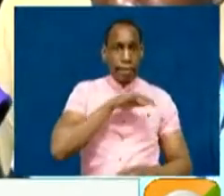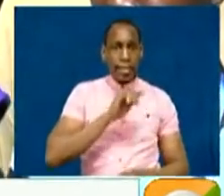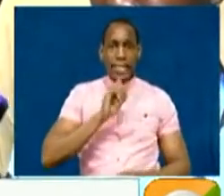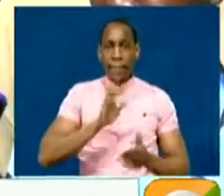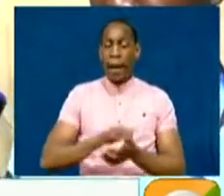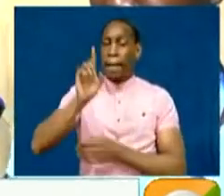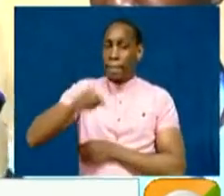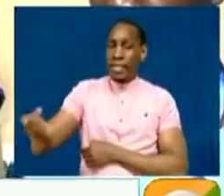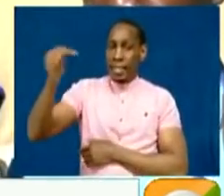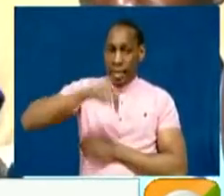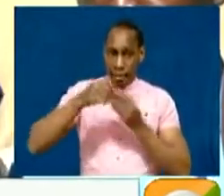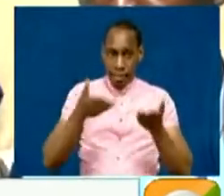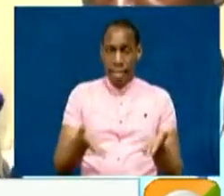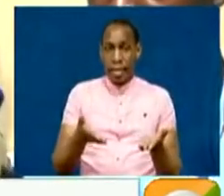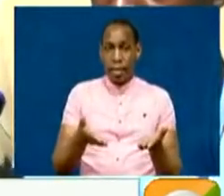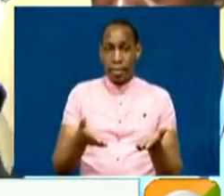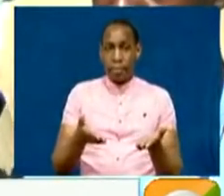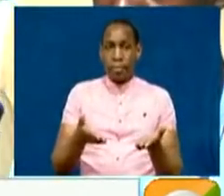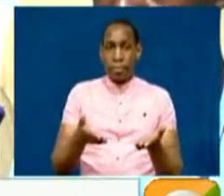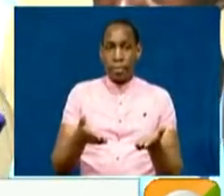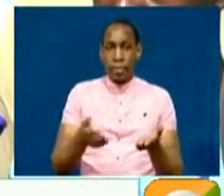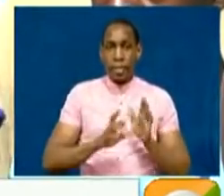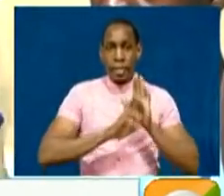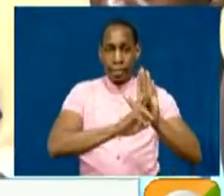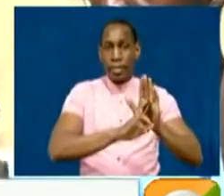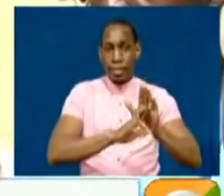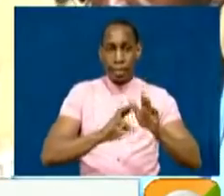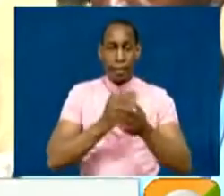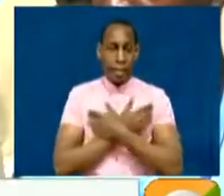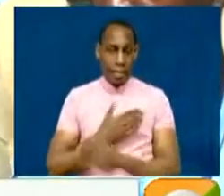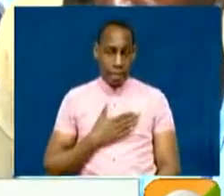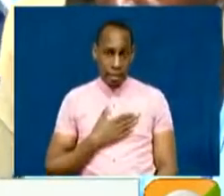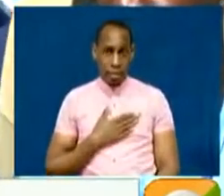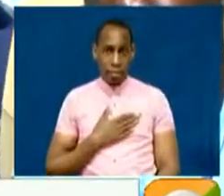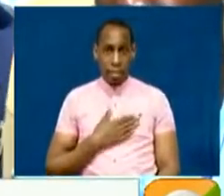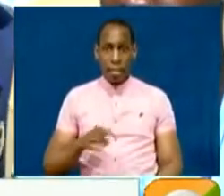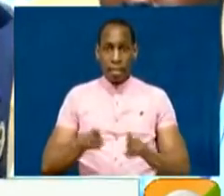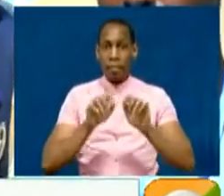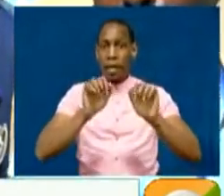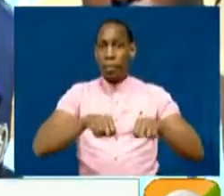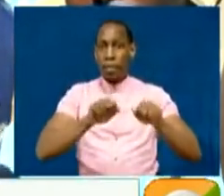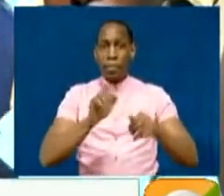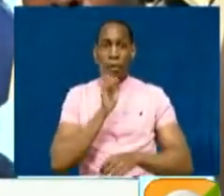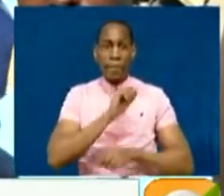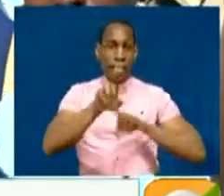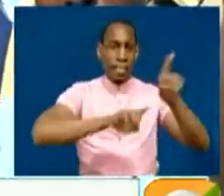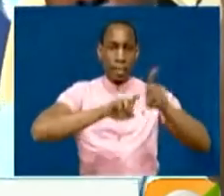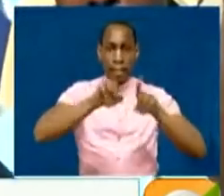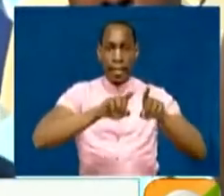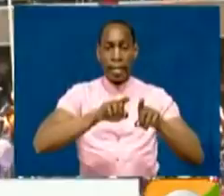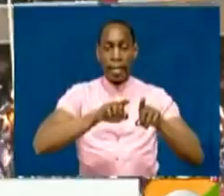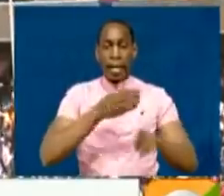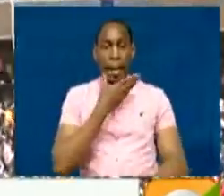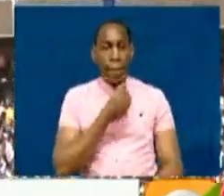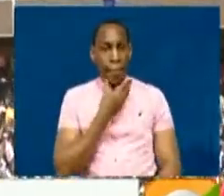Nimesema lazima nifike hapa kwa niaba ya wenzangu ili ndio tuweze kukamilisha hiyo safari ya